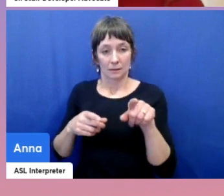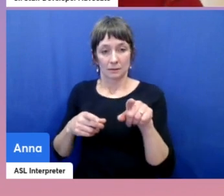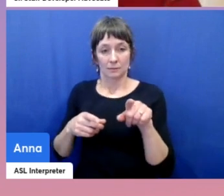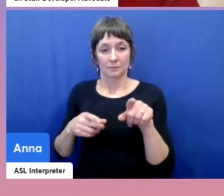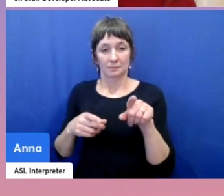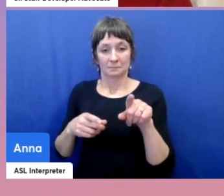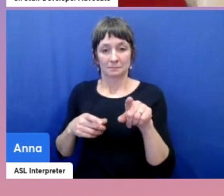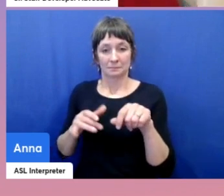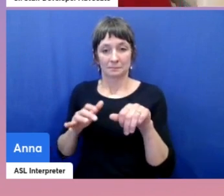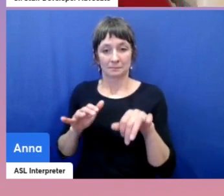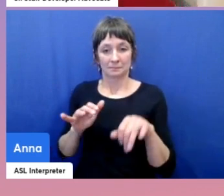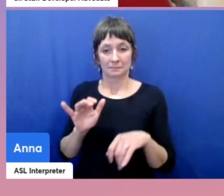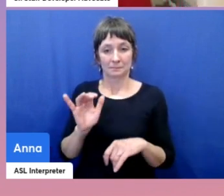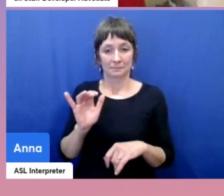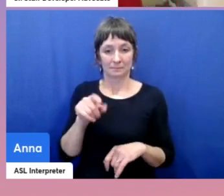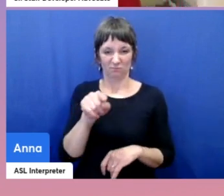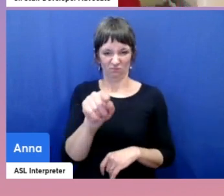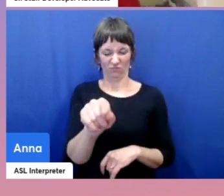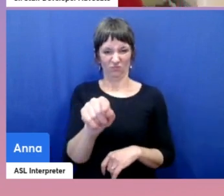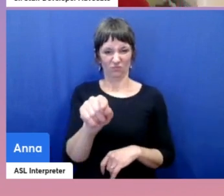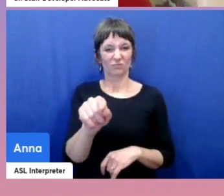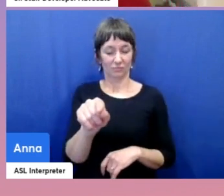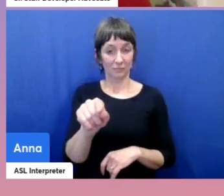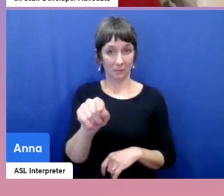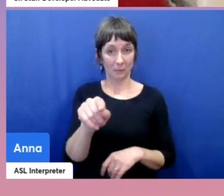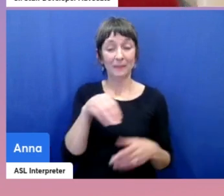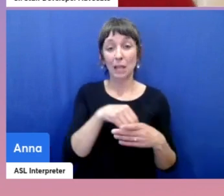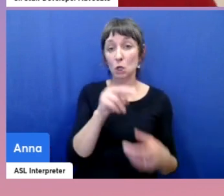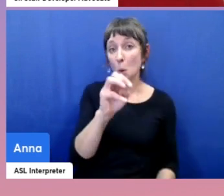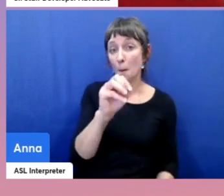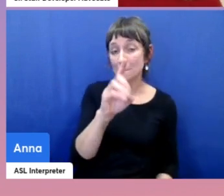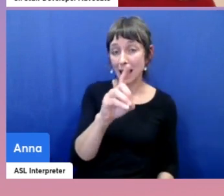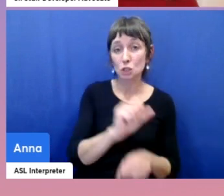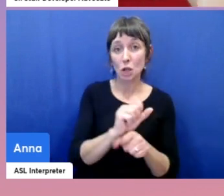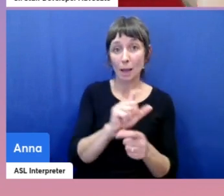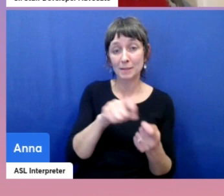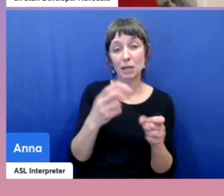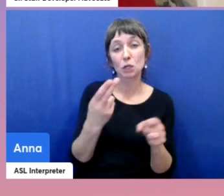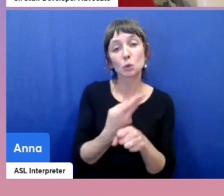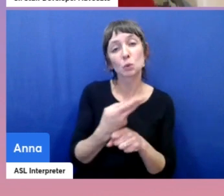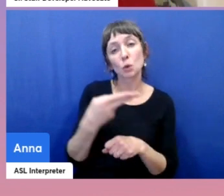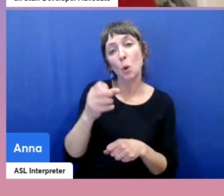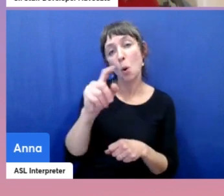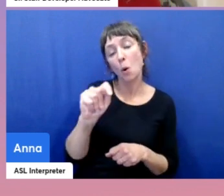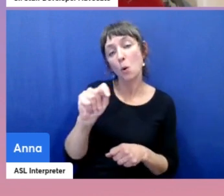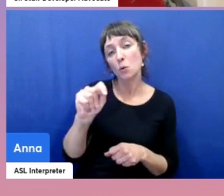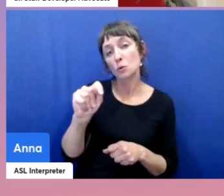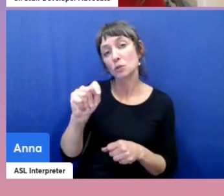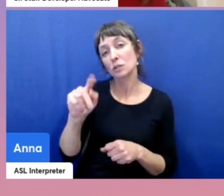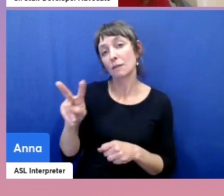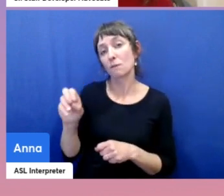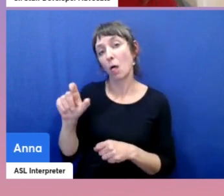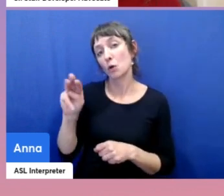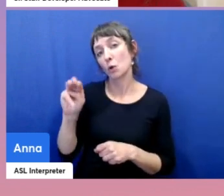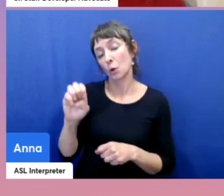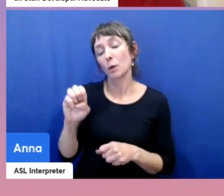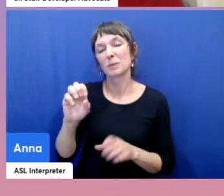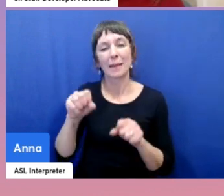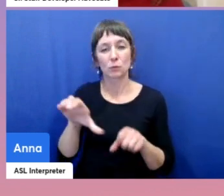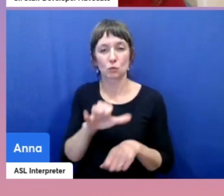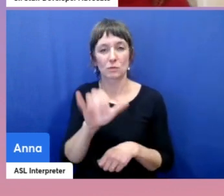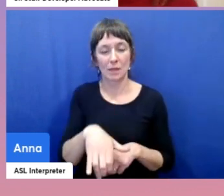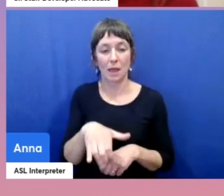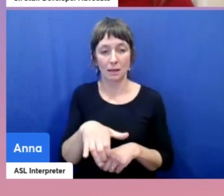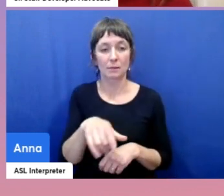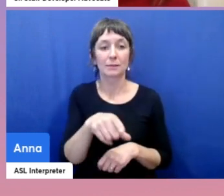/var/lib/K0's in the container. In Nomad, the job spec uses a host volume to accomplish this. Now, host volume is used for